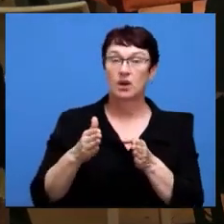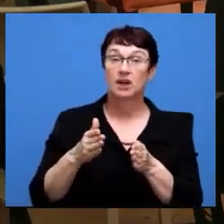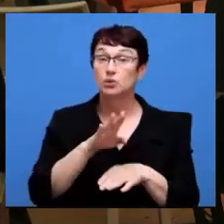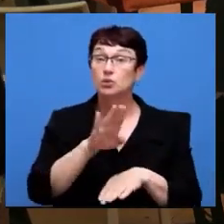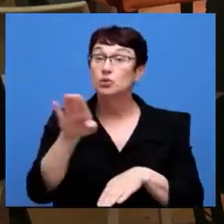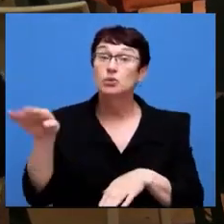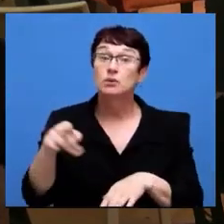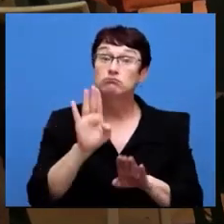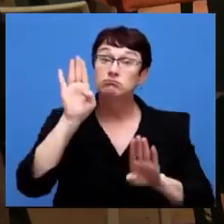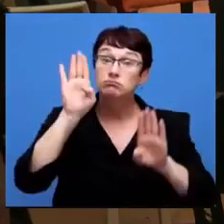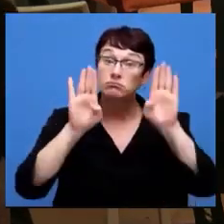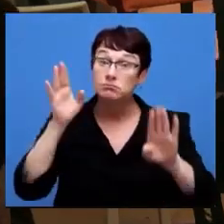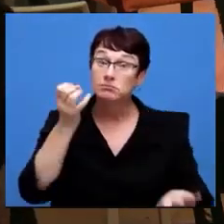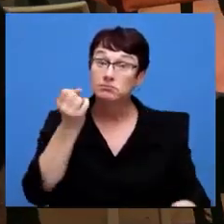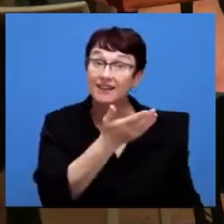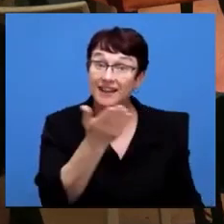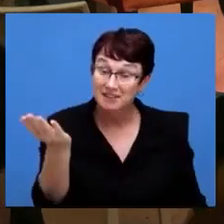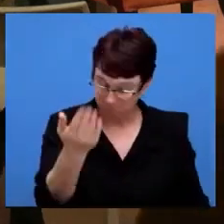Yes.